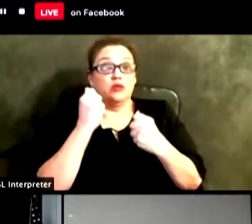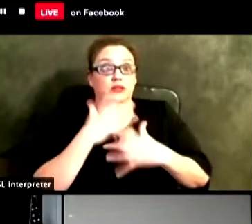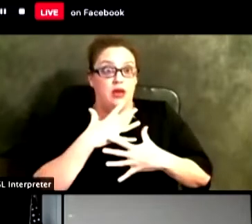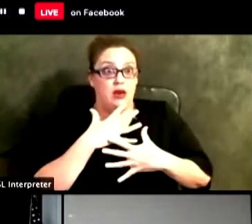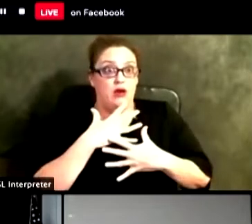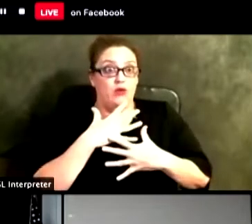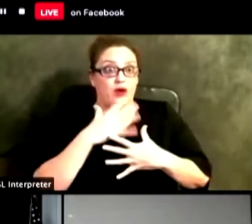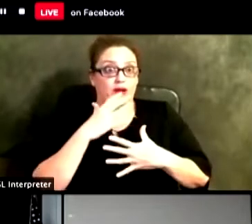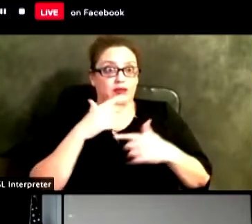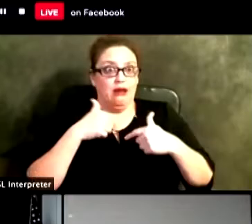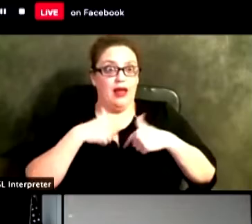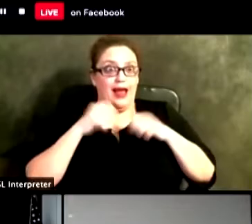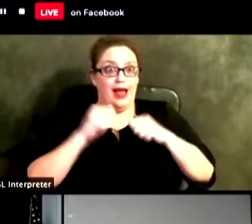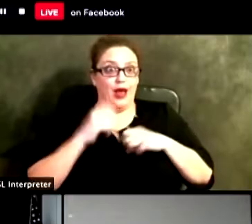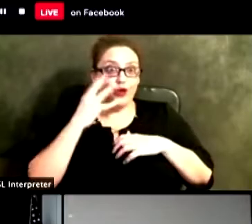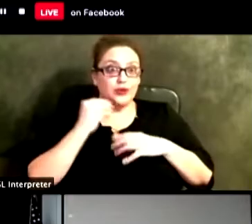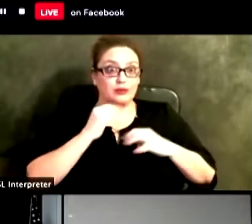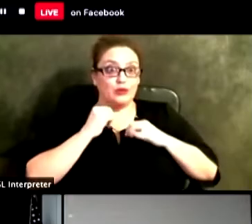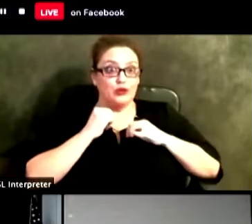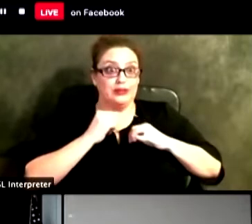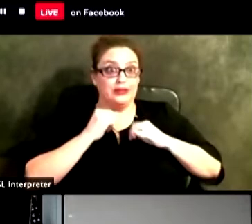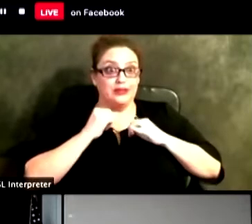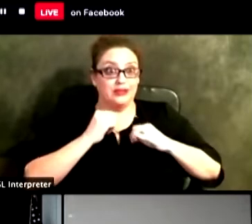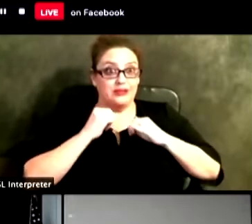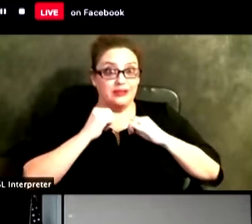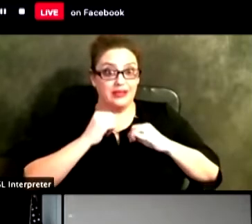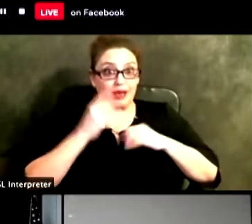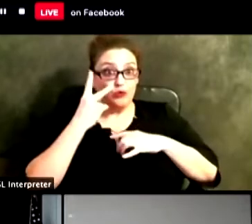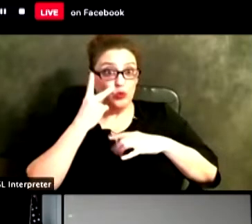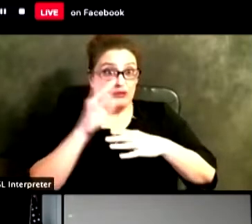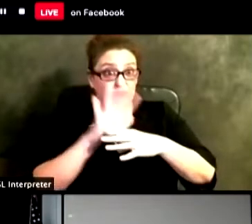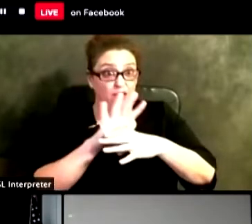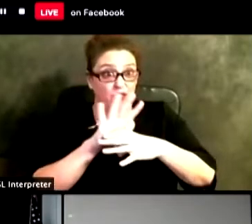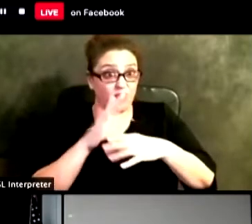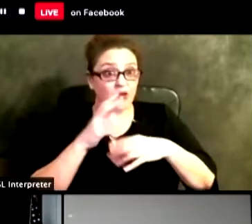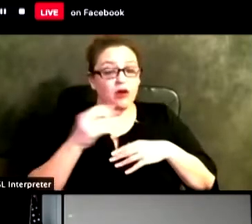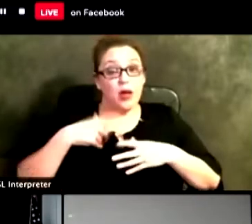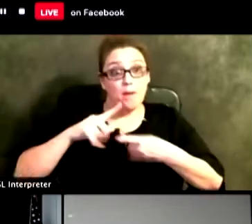could be me and that my friends that attended